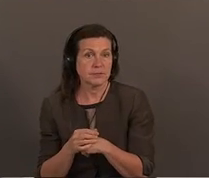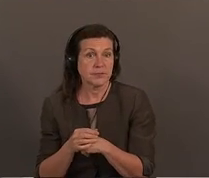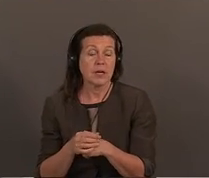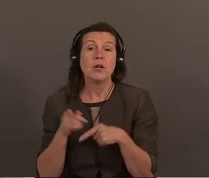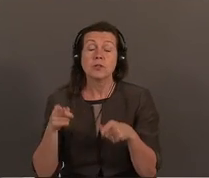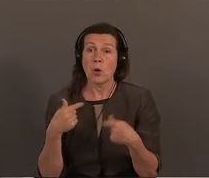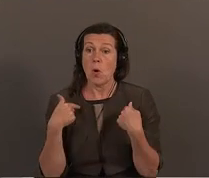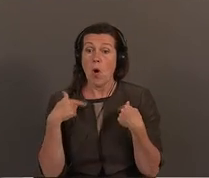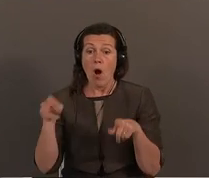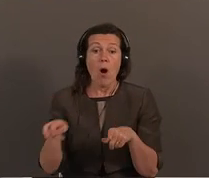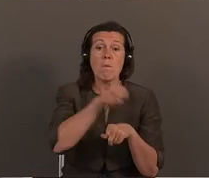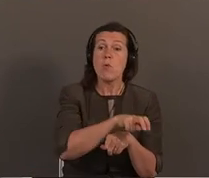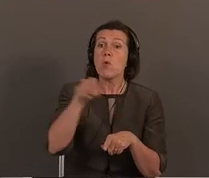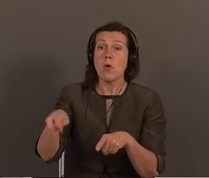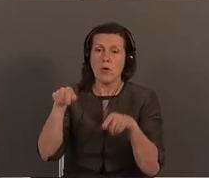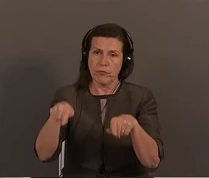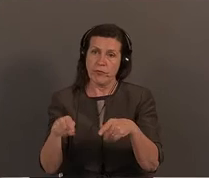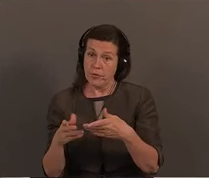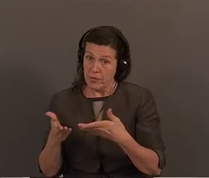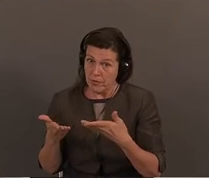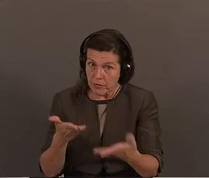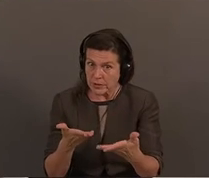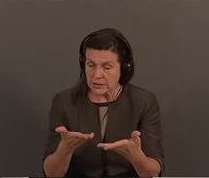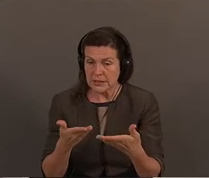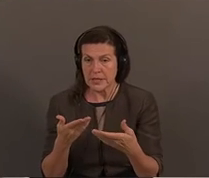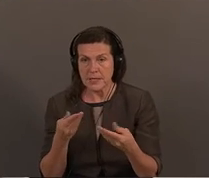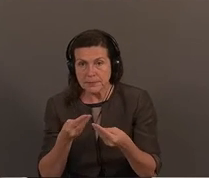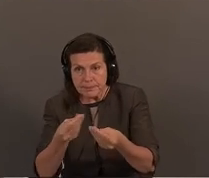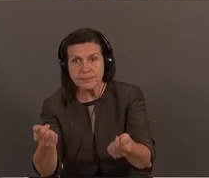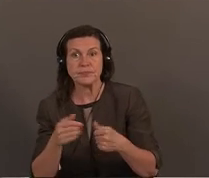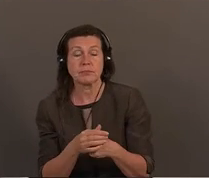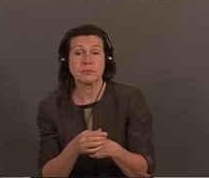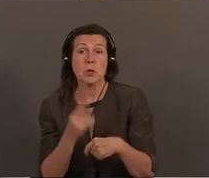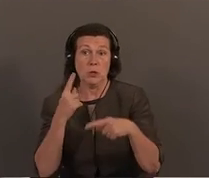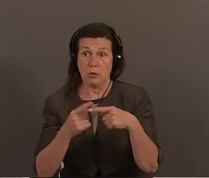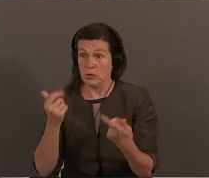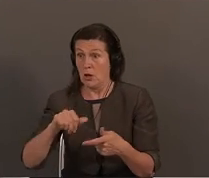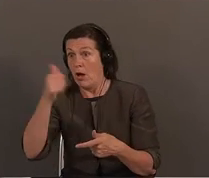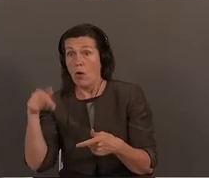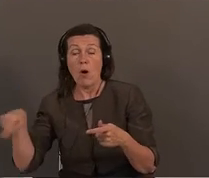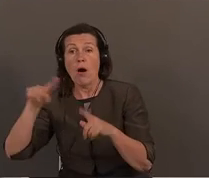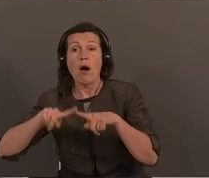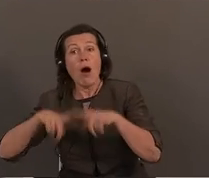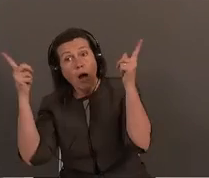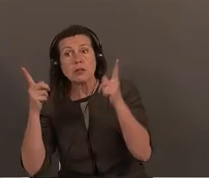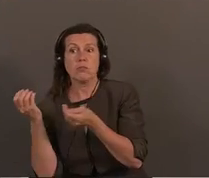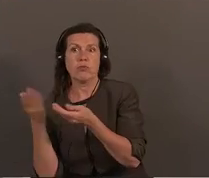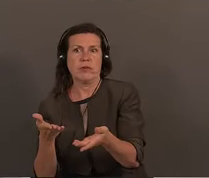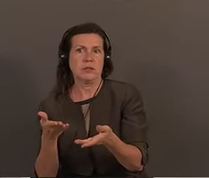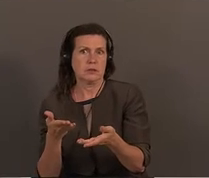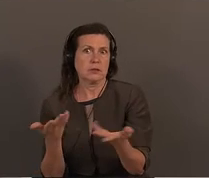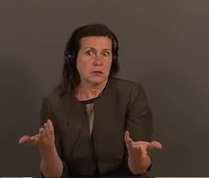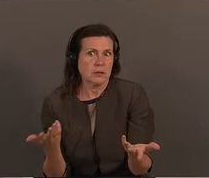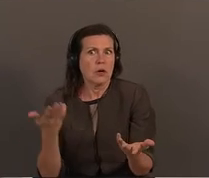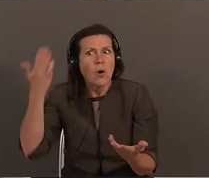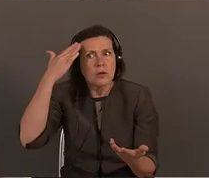one operator to the other. There are also alternate providers out there. You know, you cannot ignore the